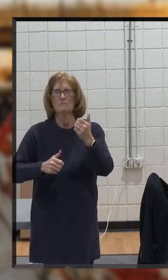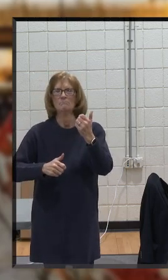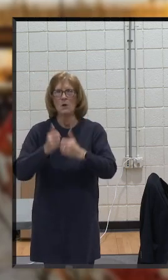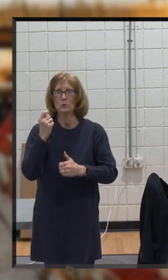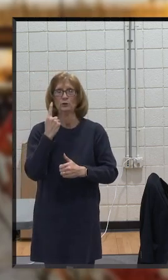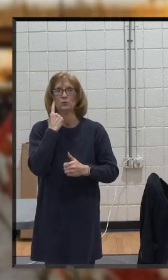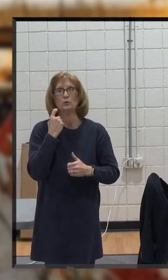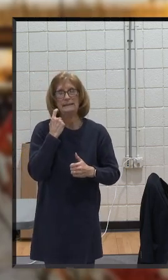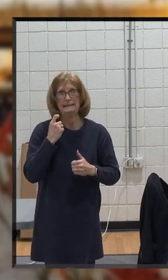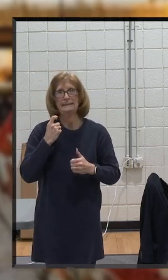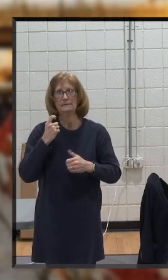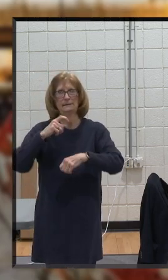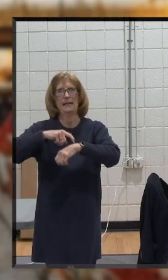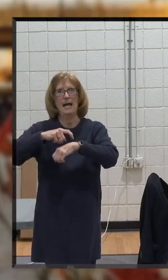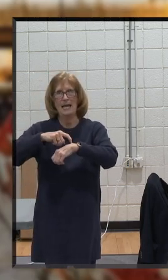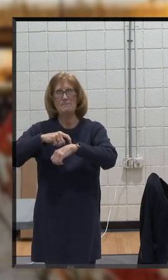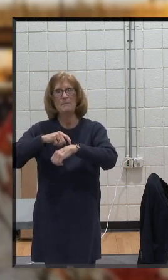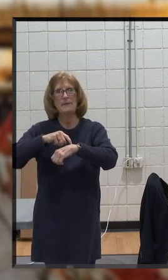was in 1990.